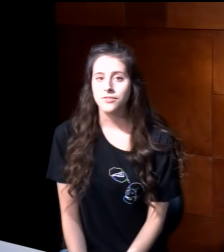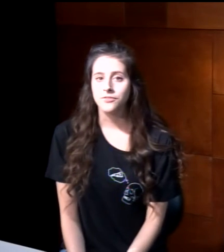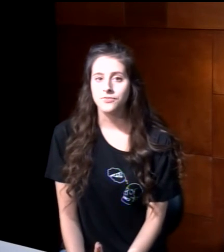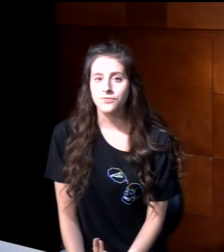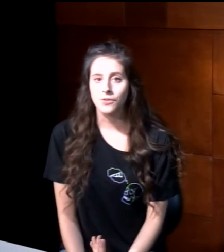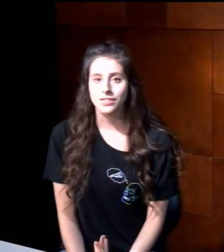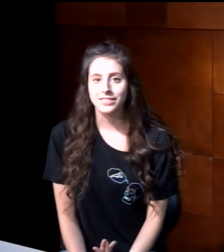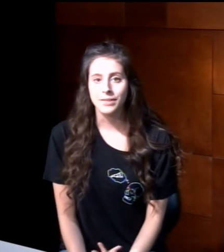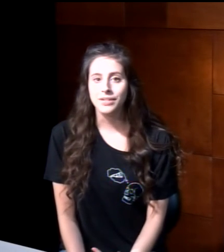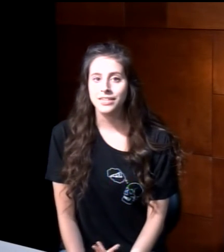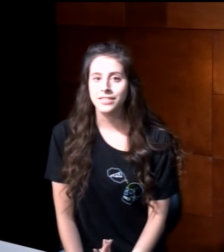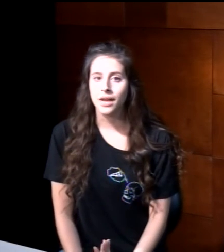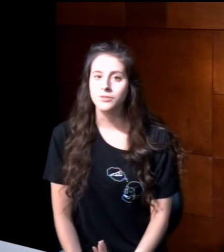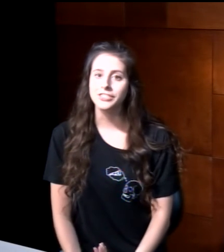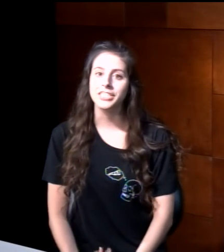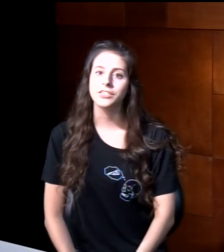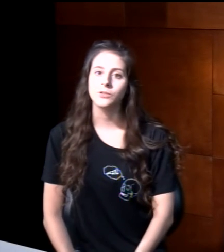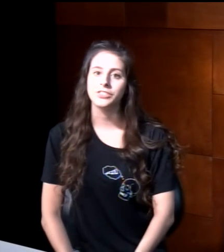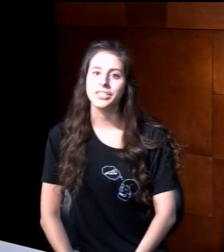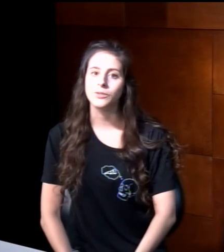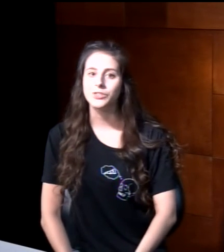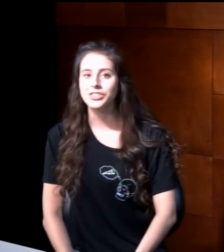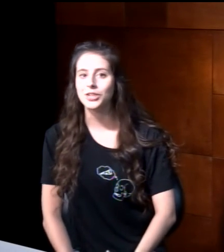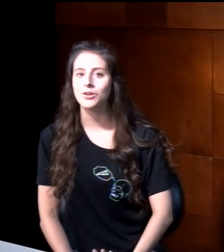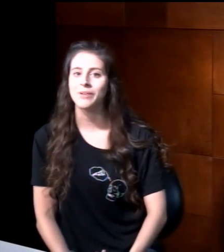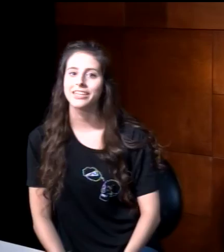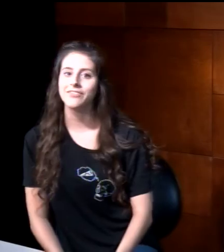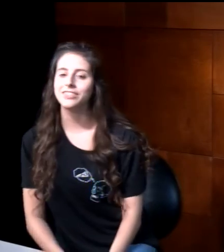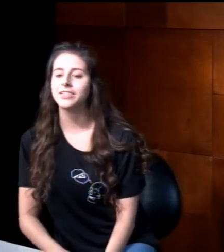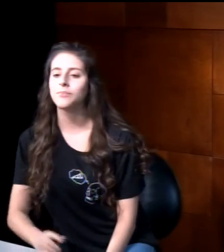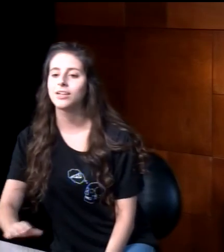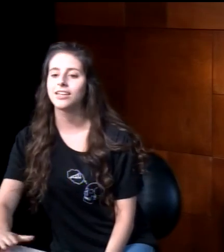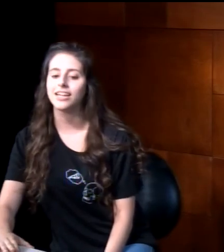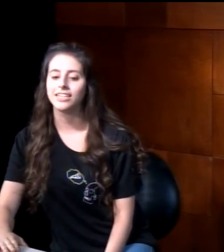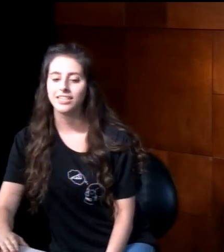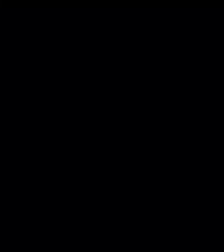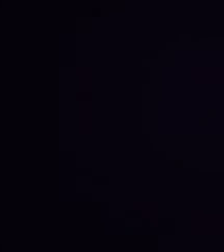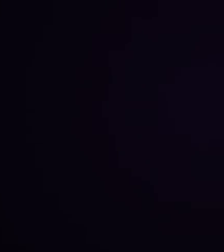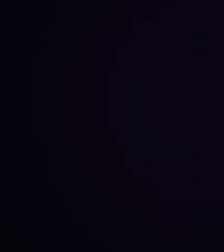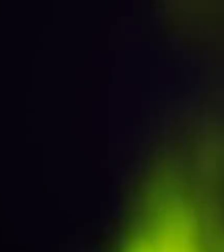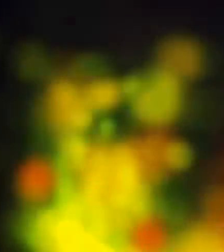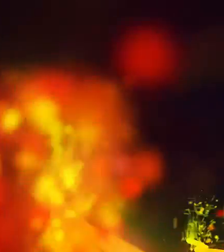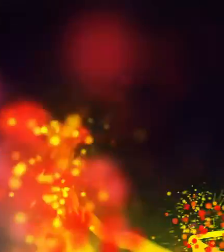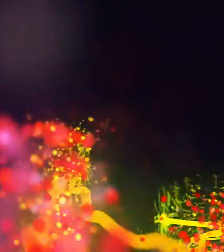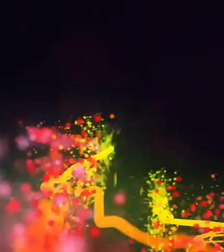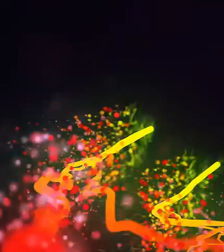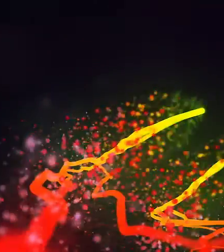And for the CBN, I'm Christina Cosi, wishing you a magnificent Monday.